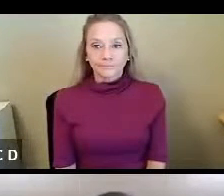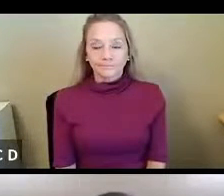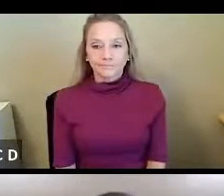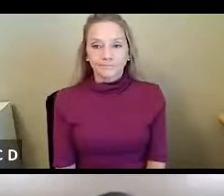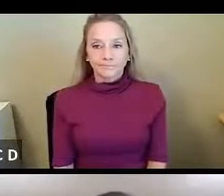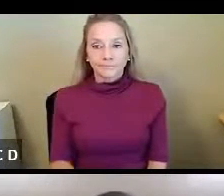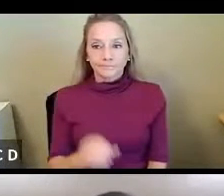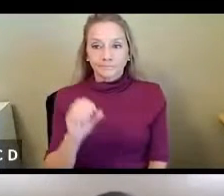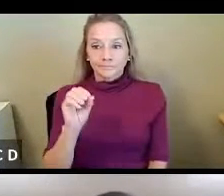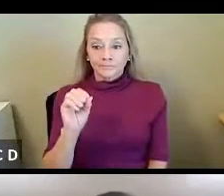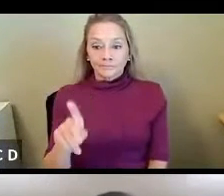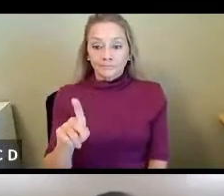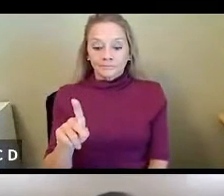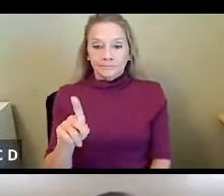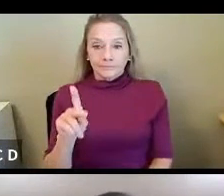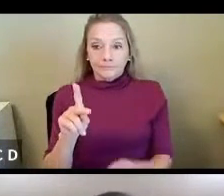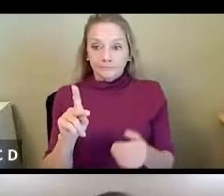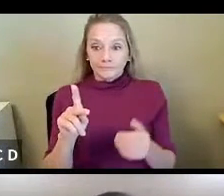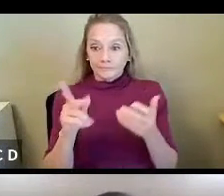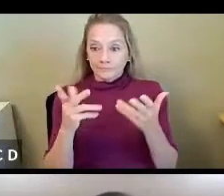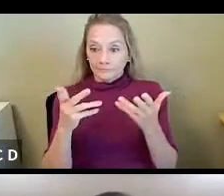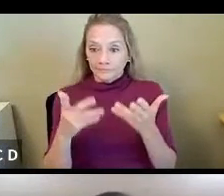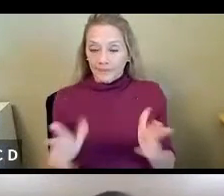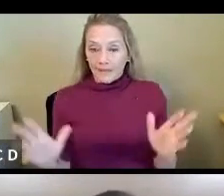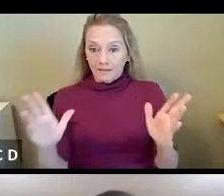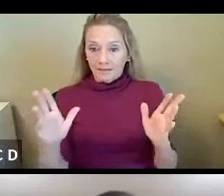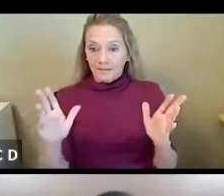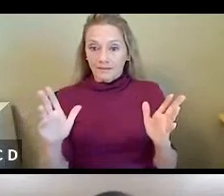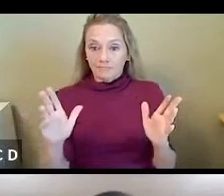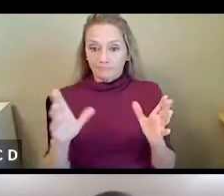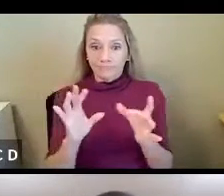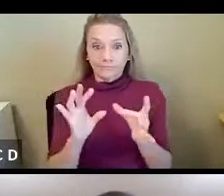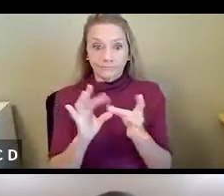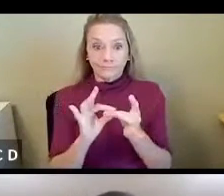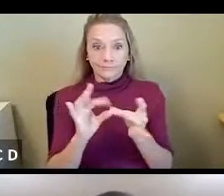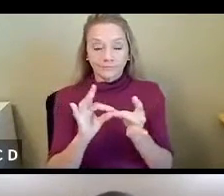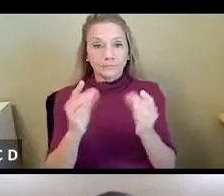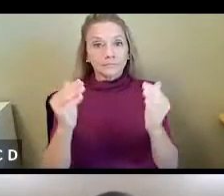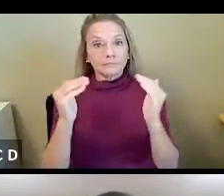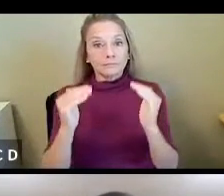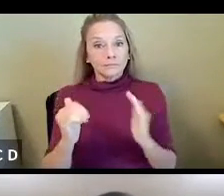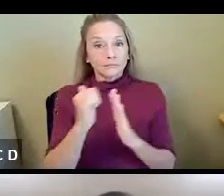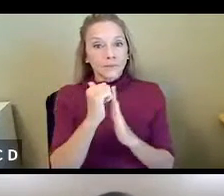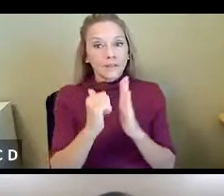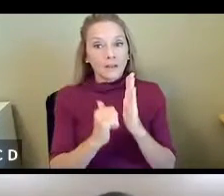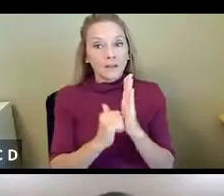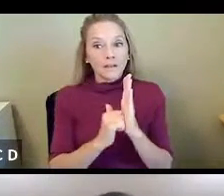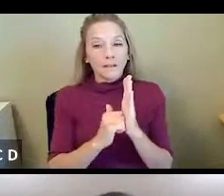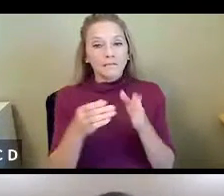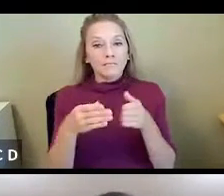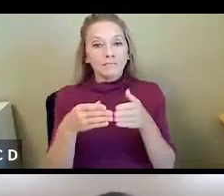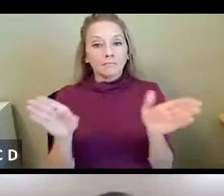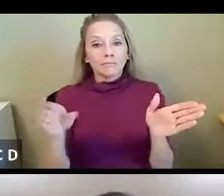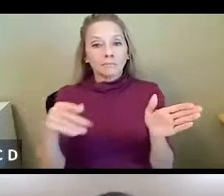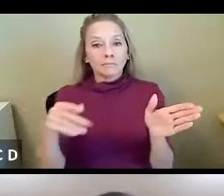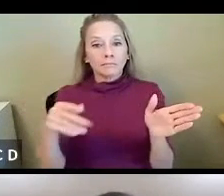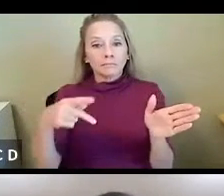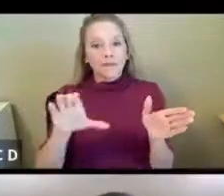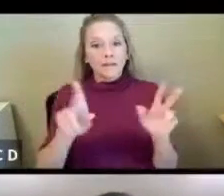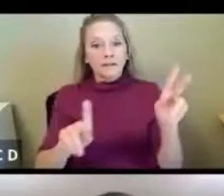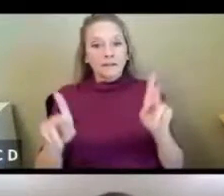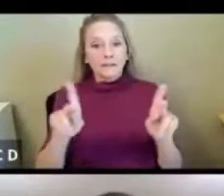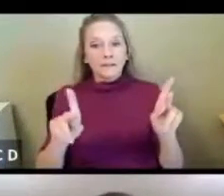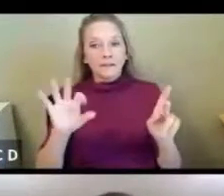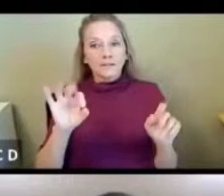All right, I guess that being said, I think next on our agenda is the public forum. And